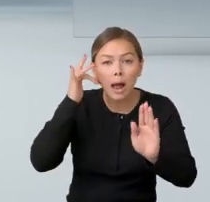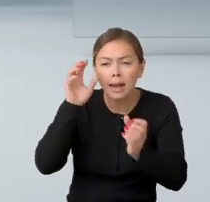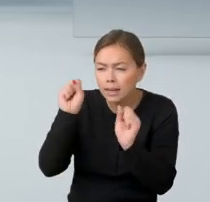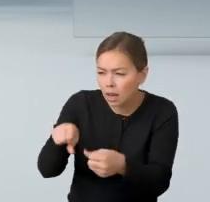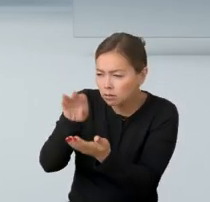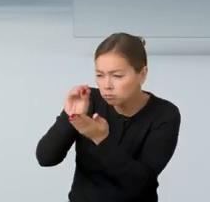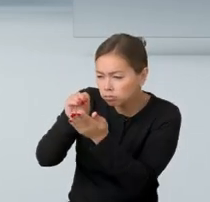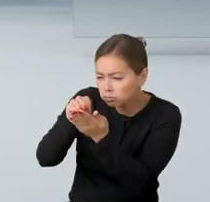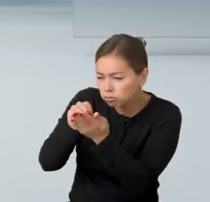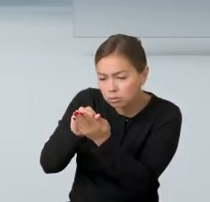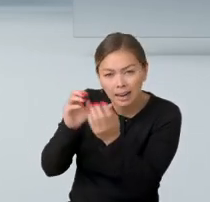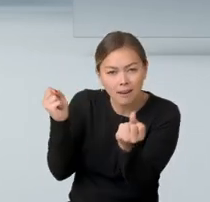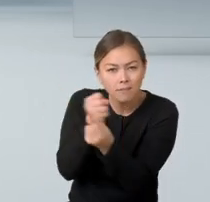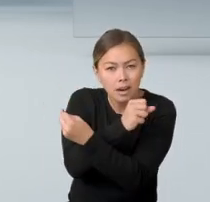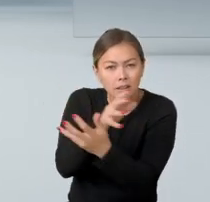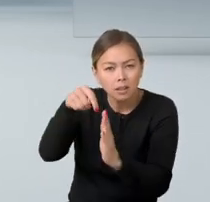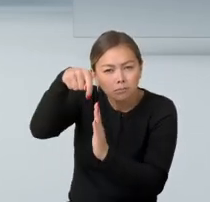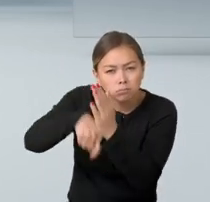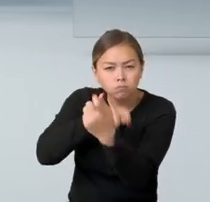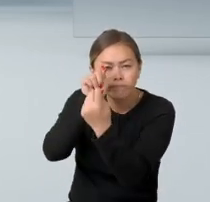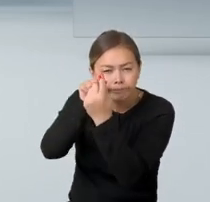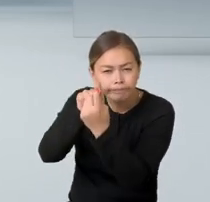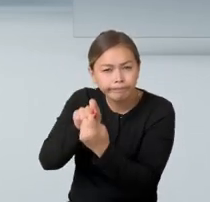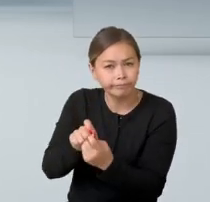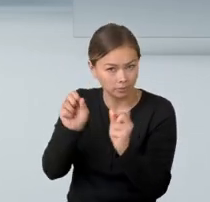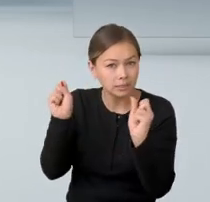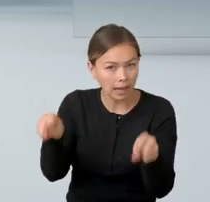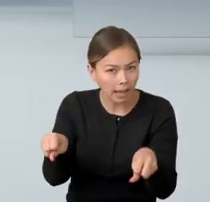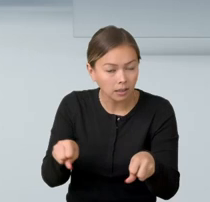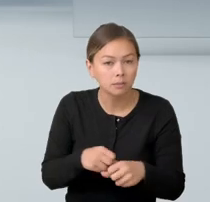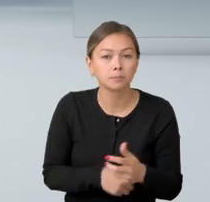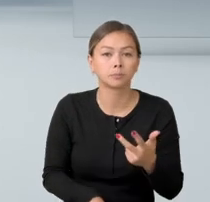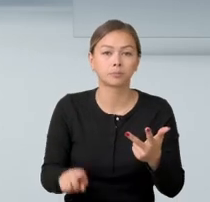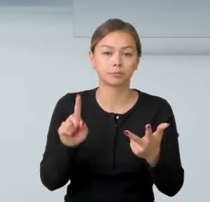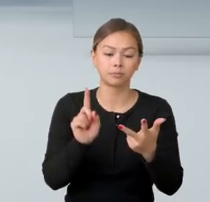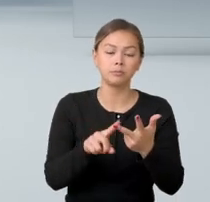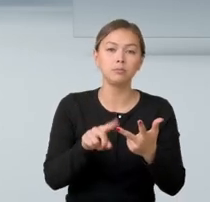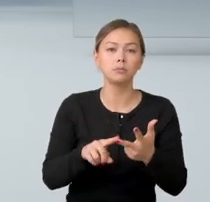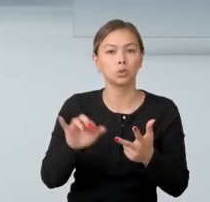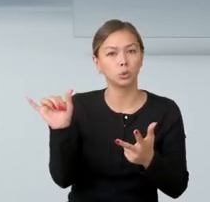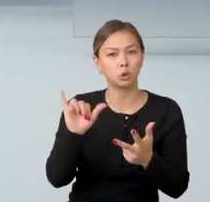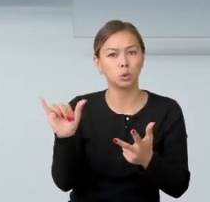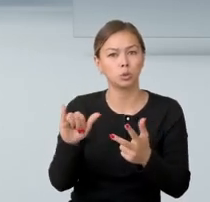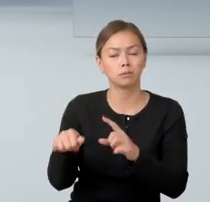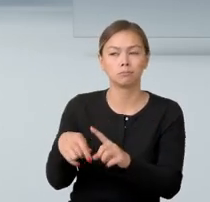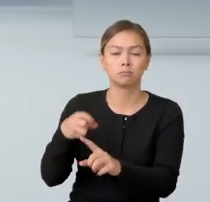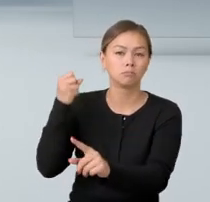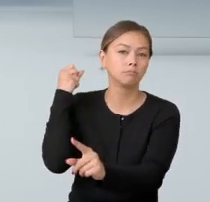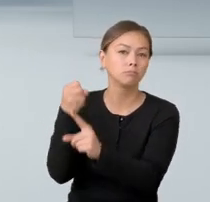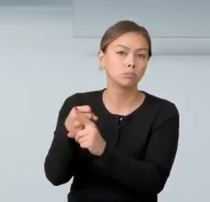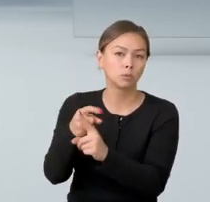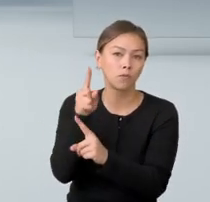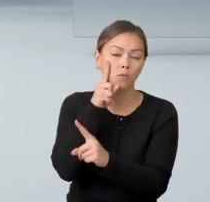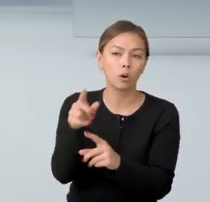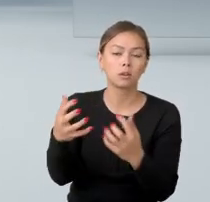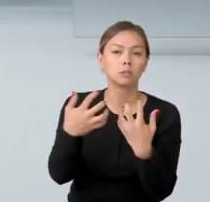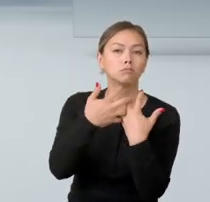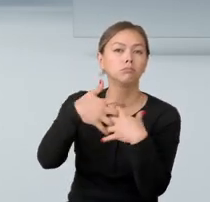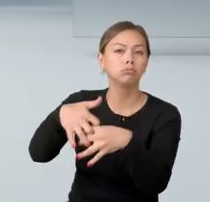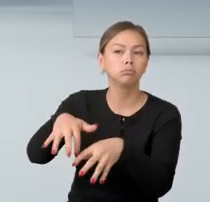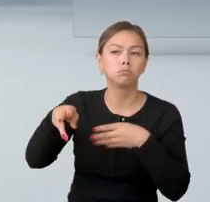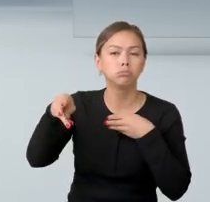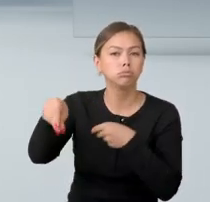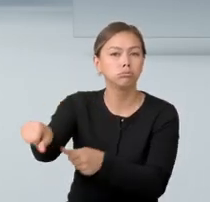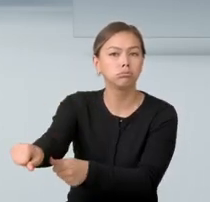fantastic because now they can actually track everything every step very precisely and for sure the